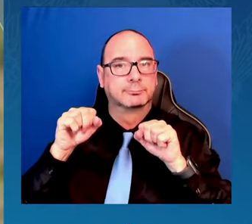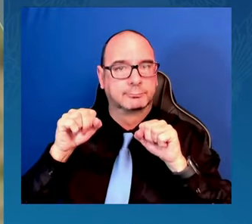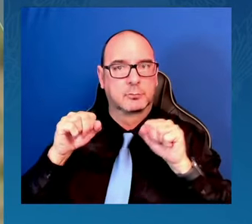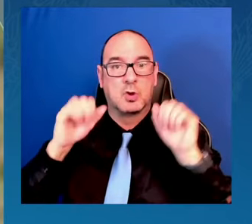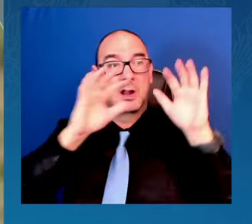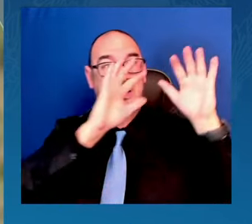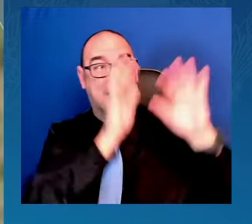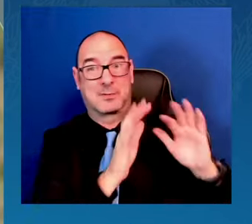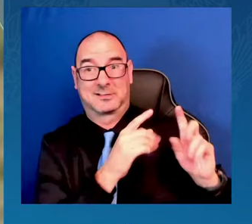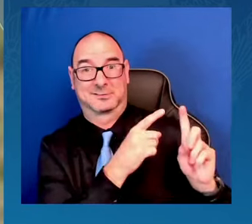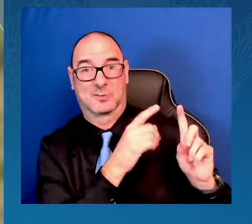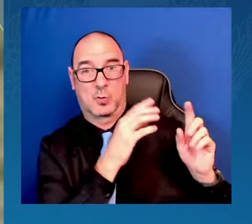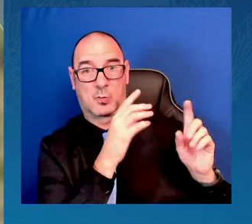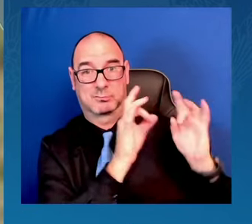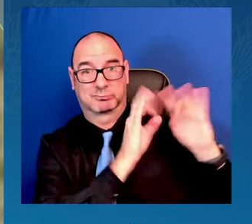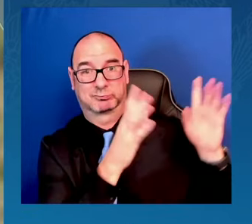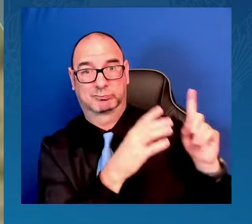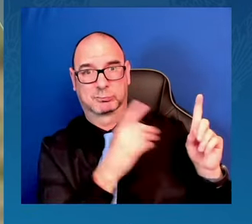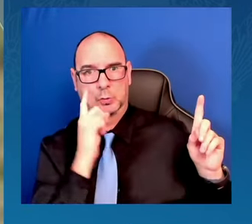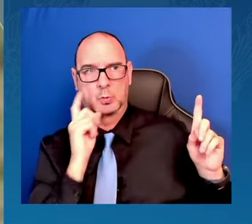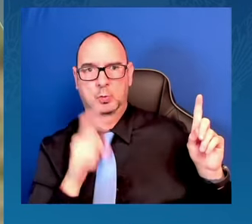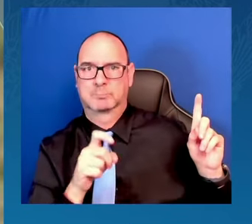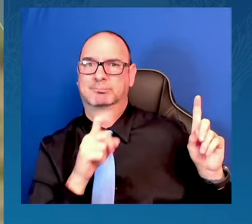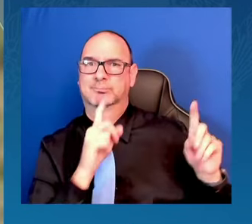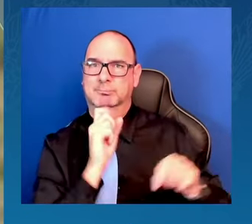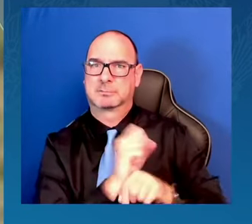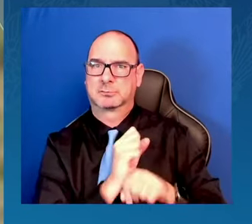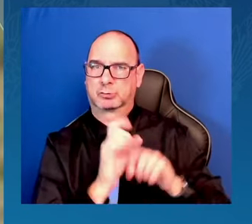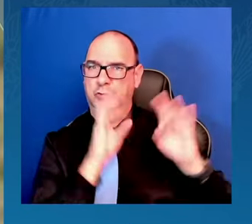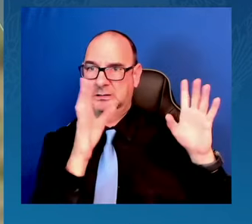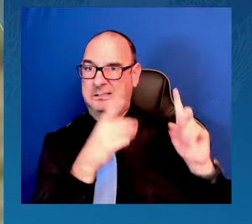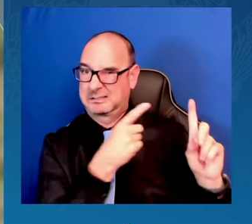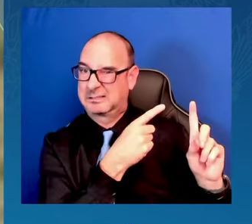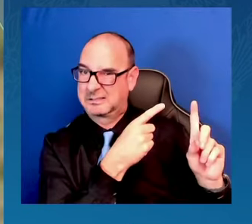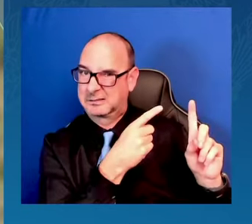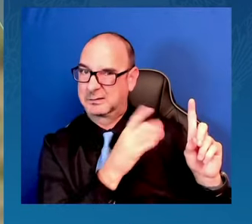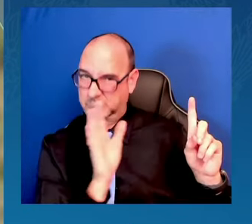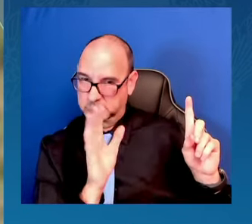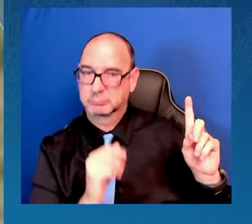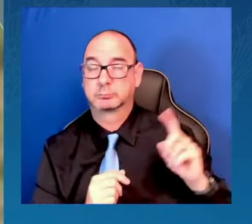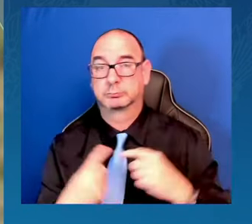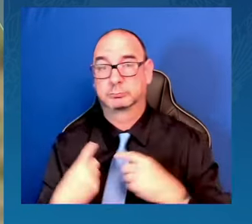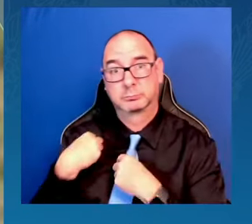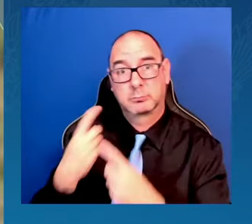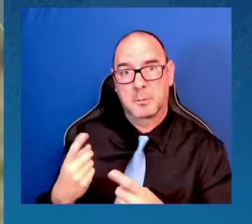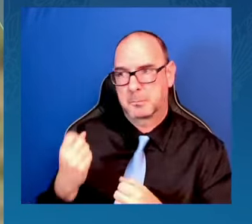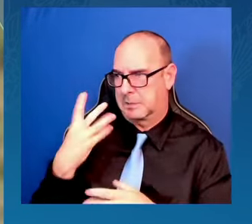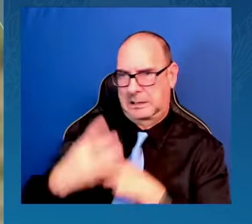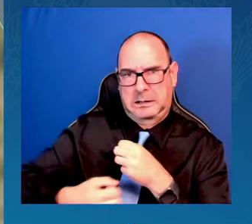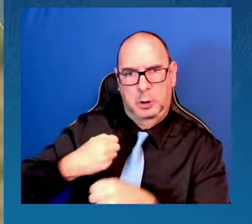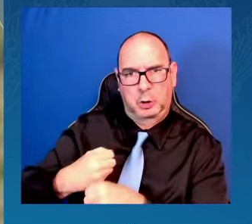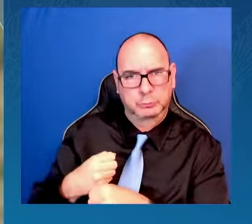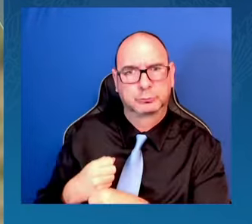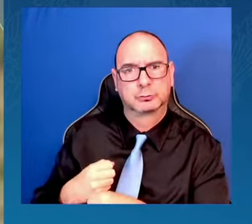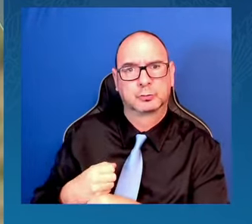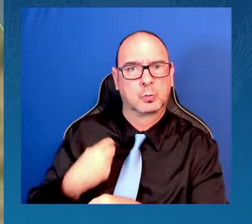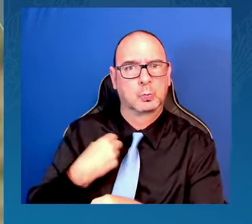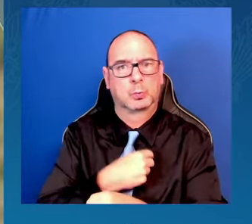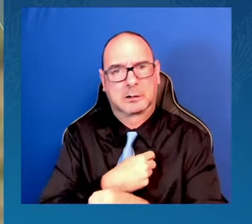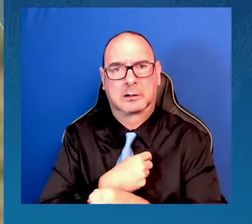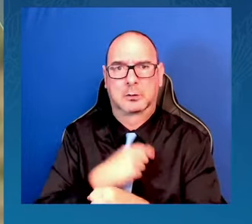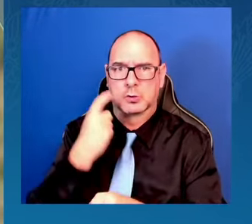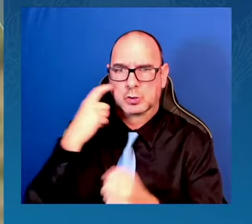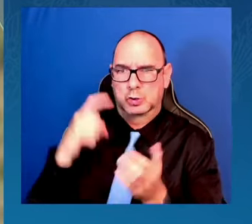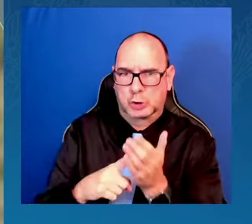it is. You know, for years, we have witnessed the impact of the climate